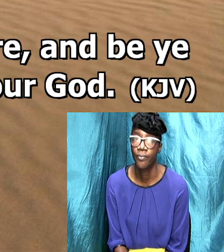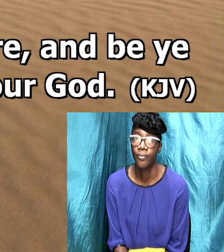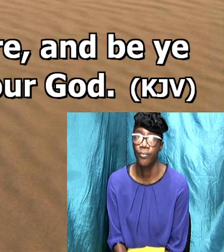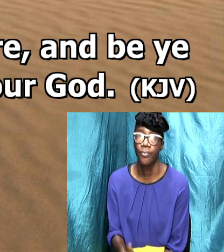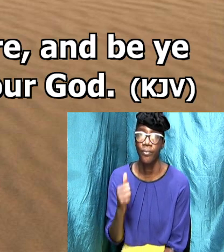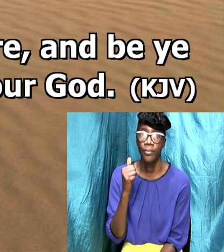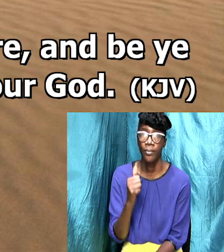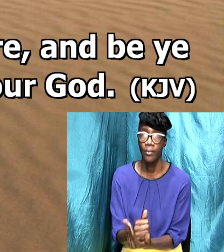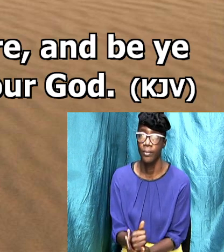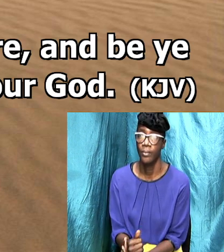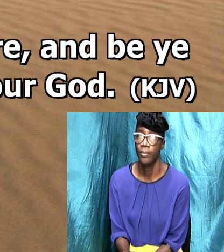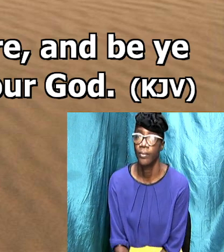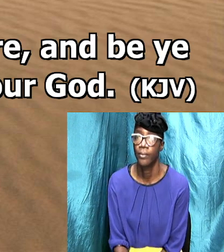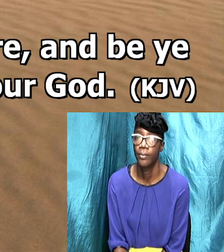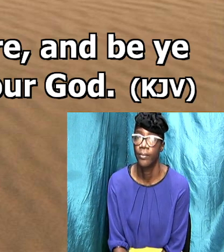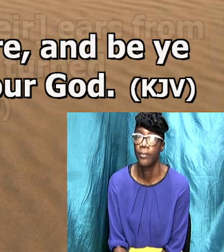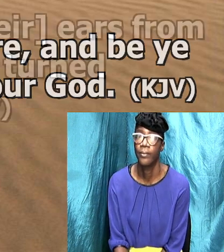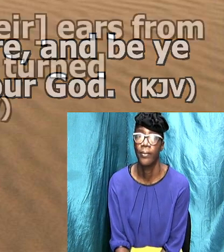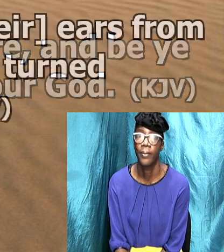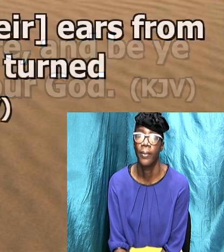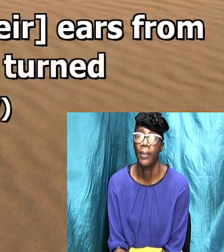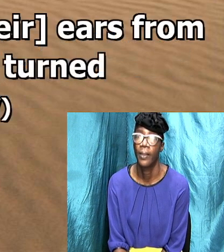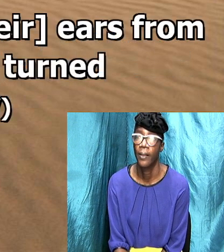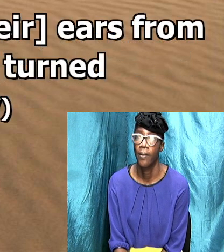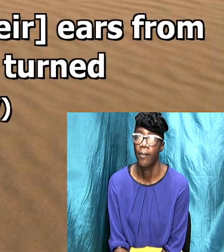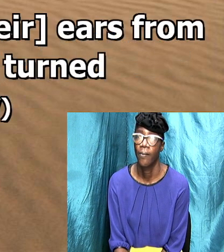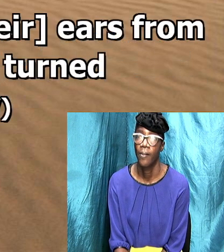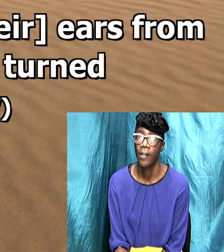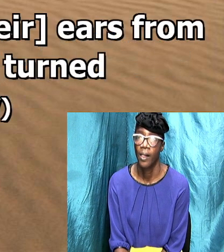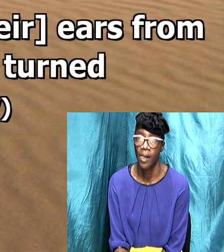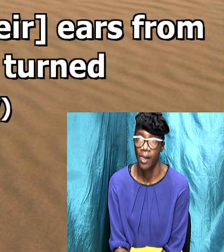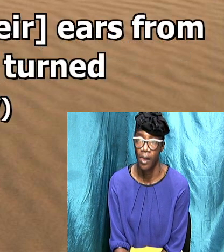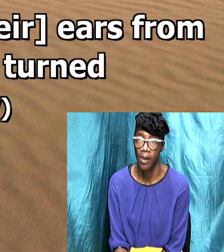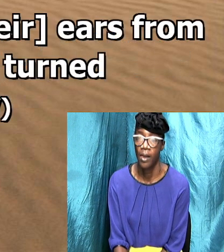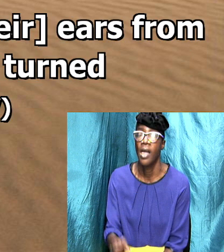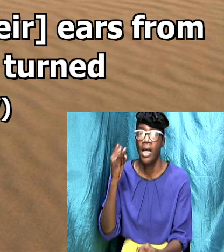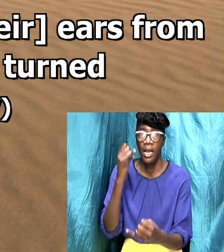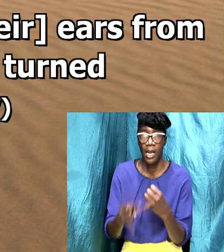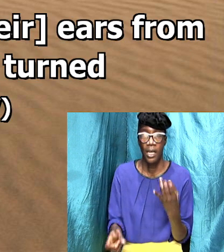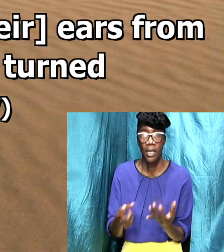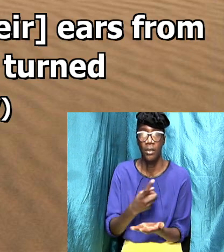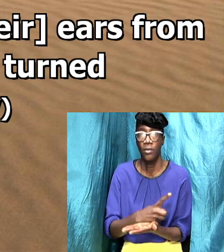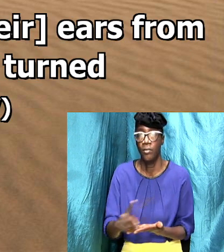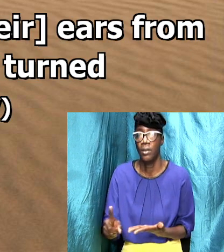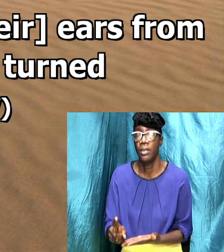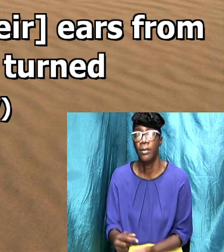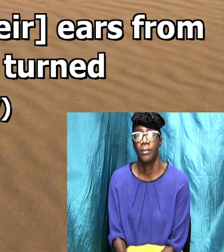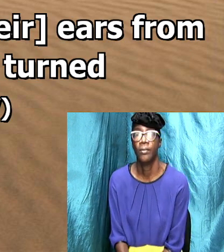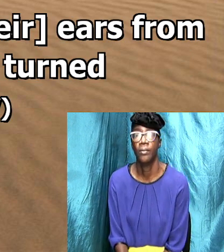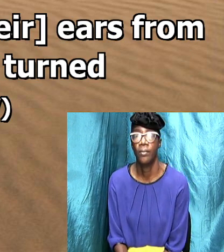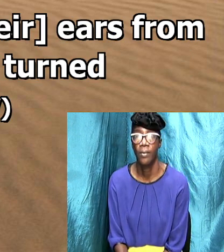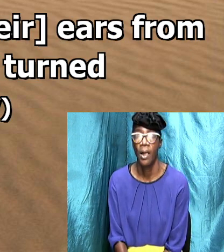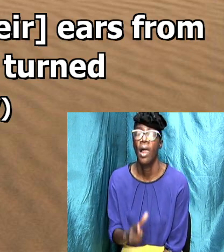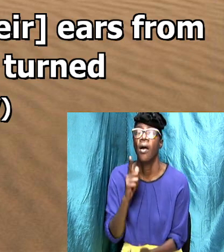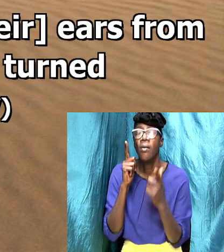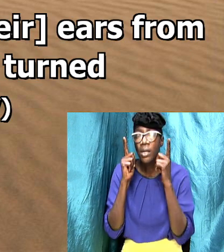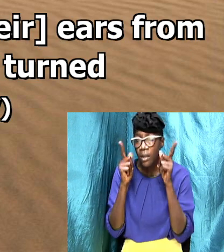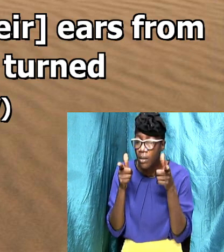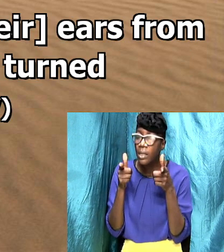Amen. Amen. All right, so last week we looked